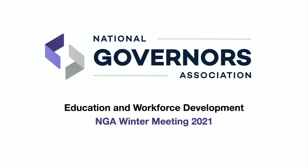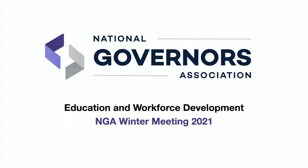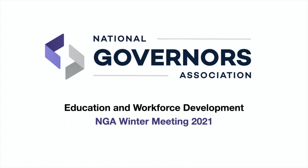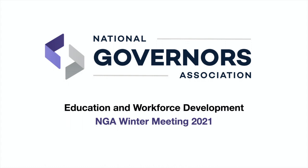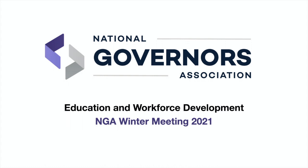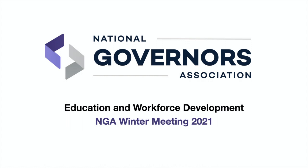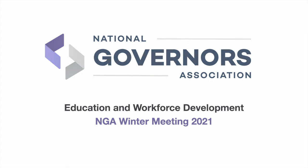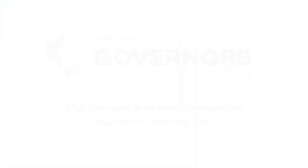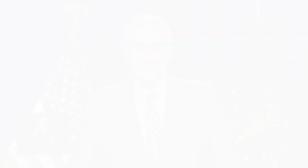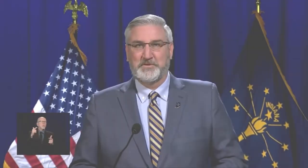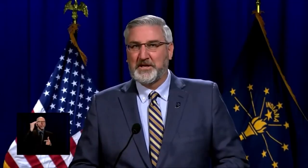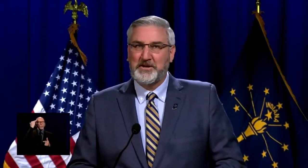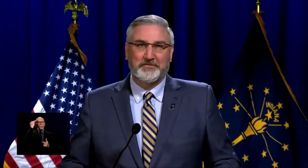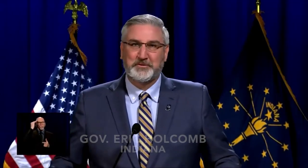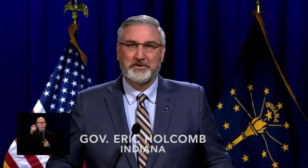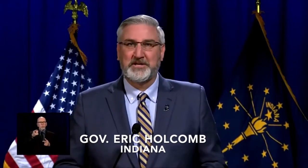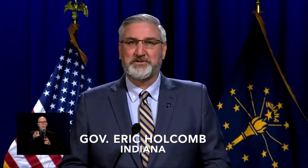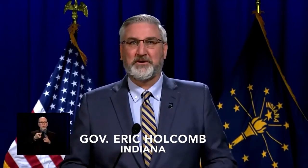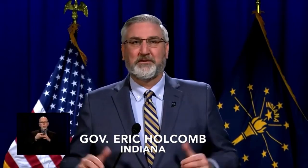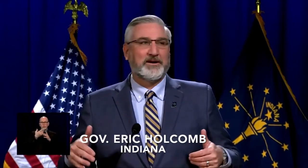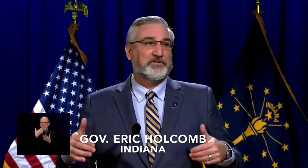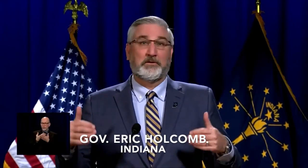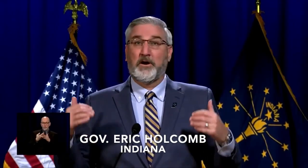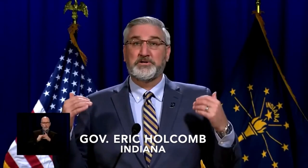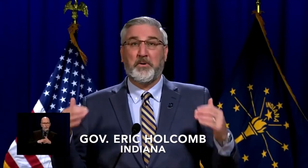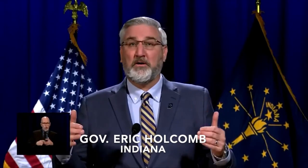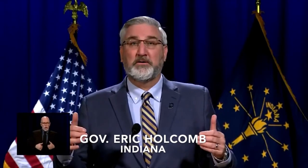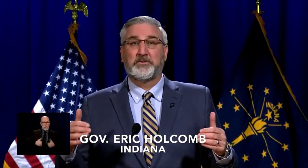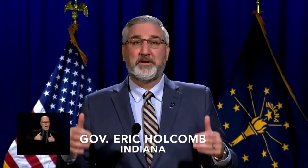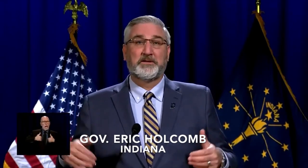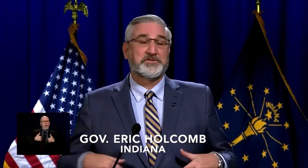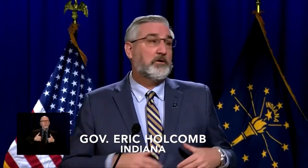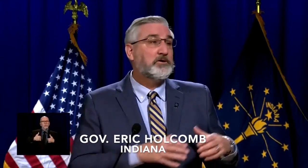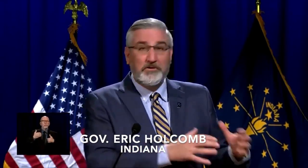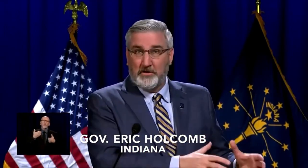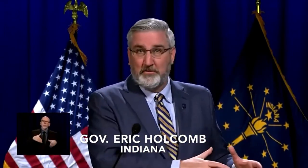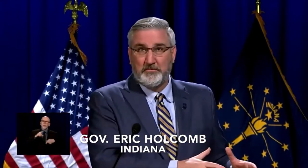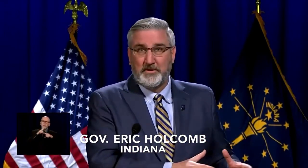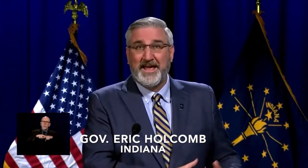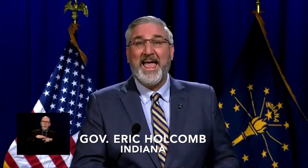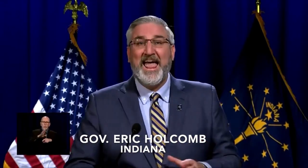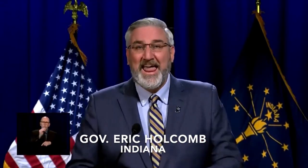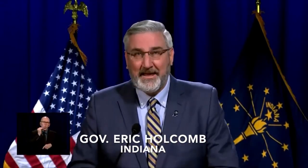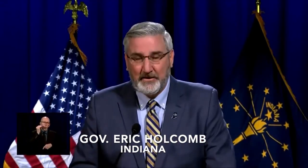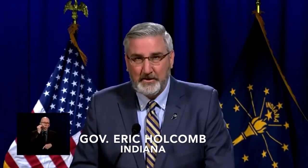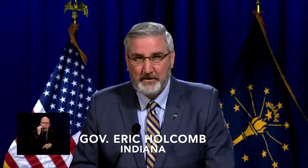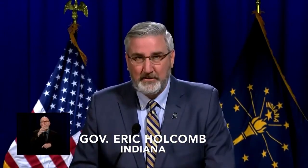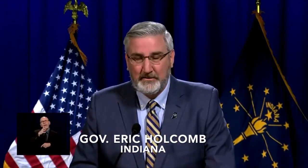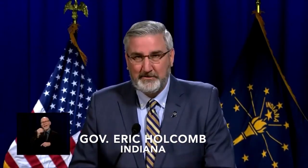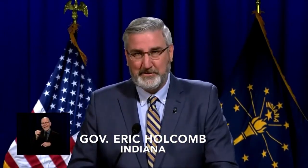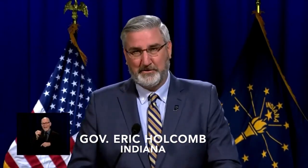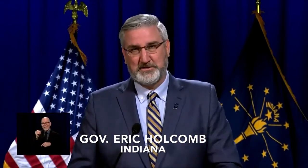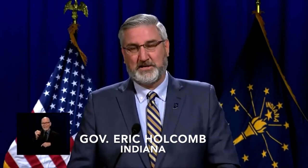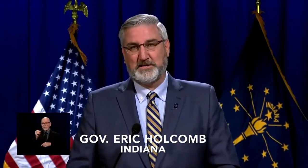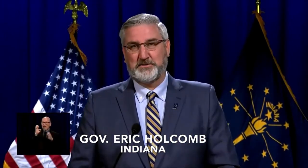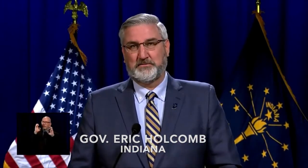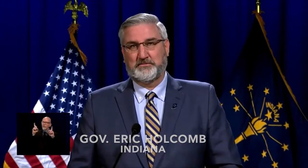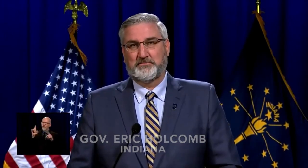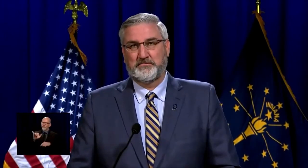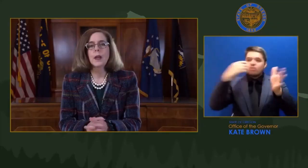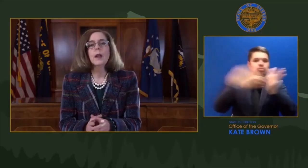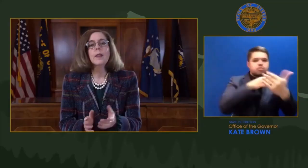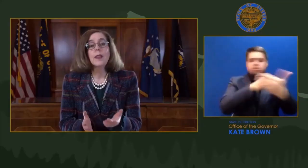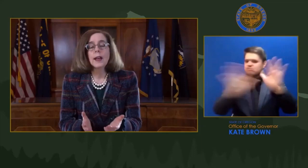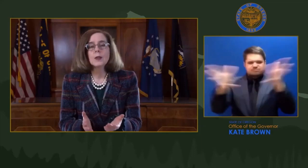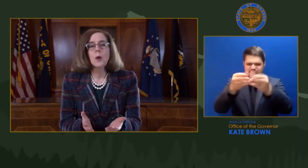We all know getting off to a great start in life in large part depends on your home and your education.